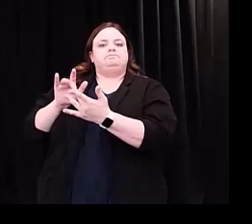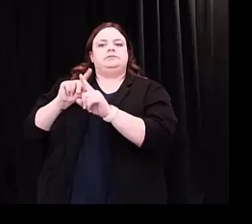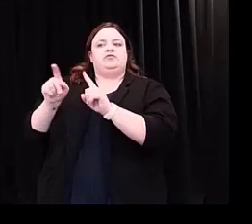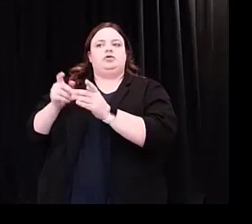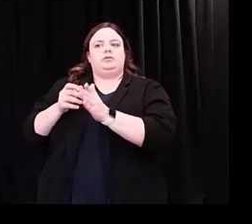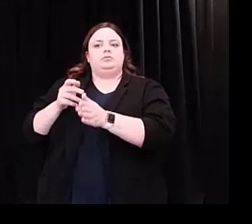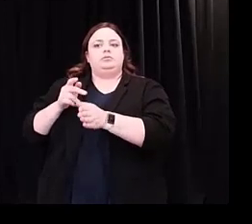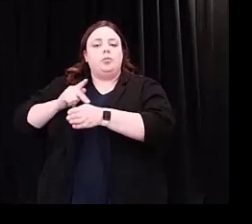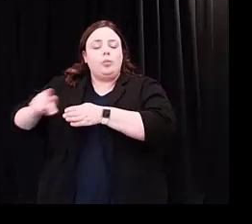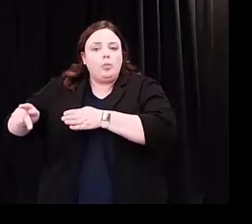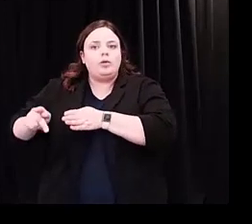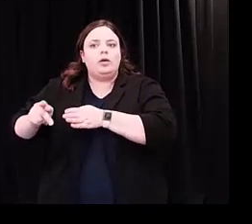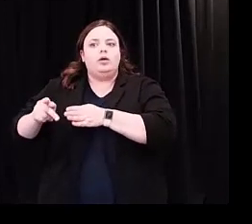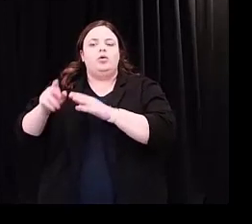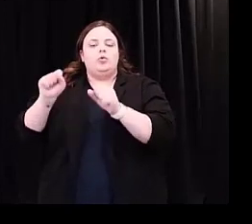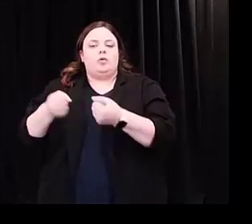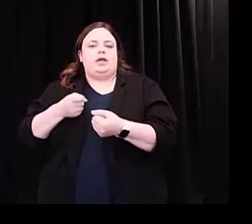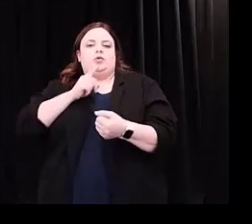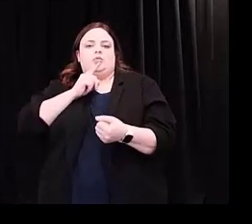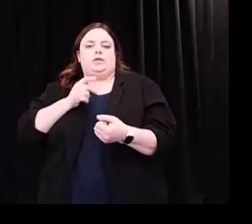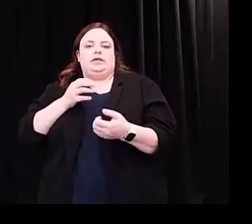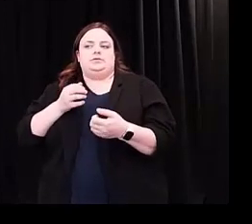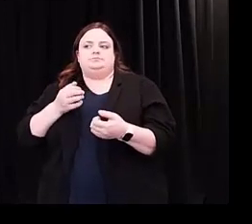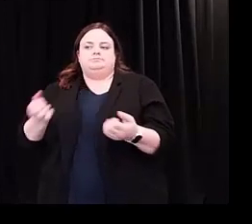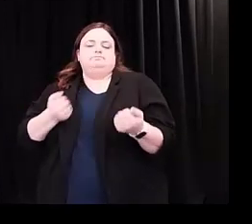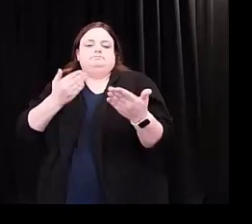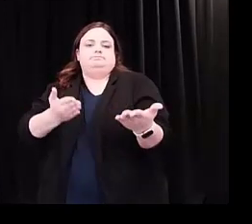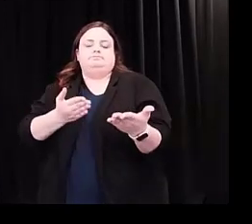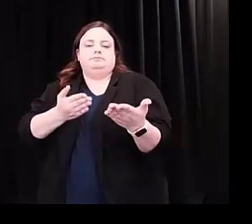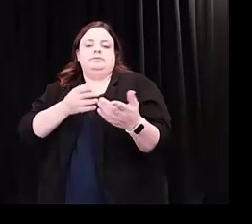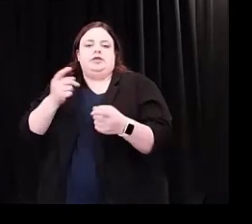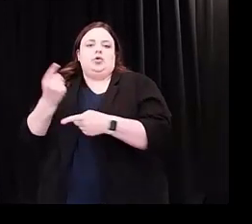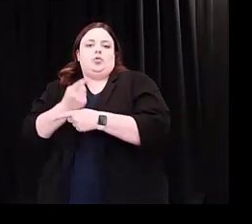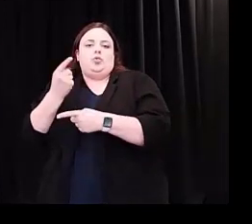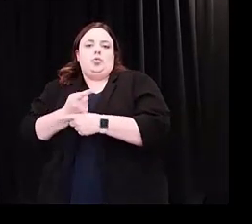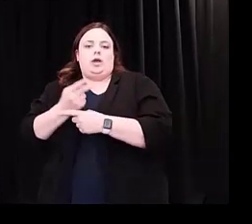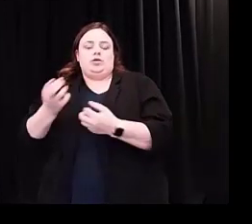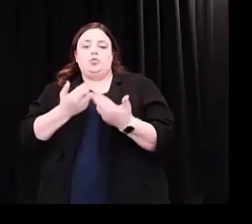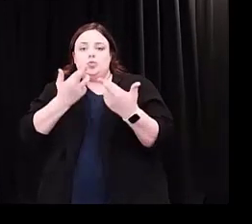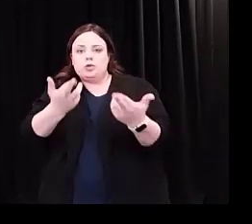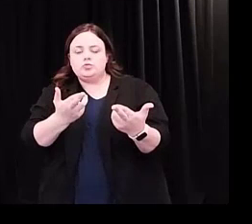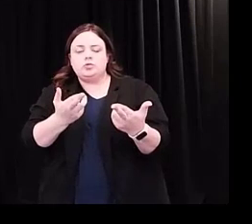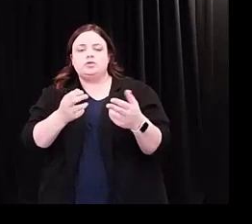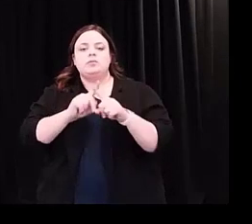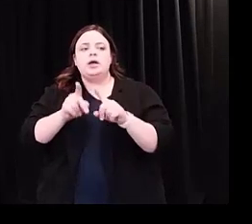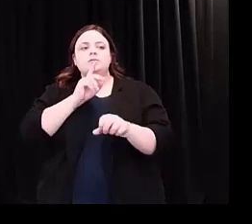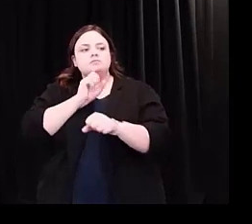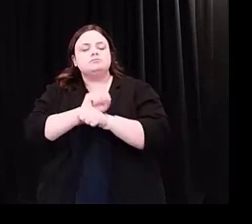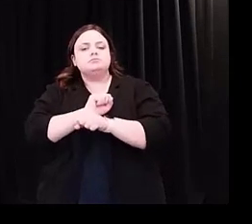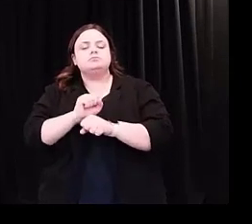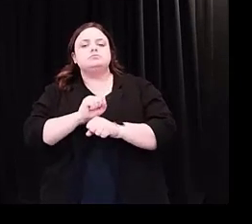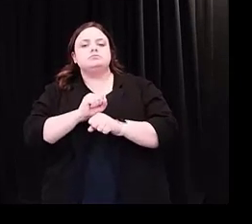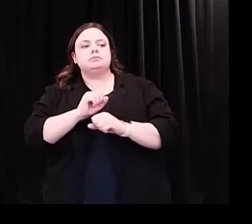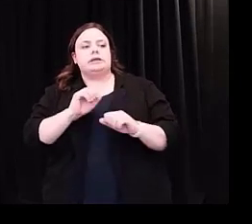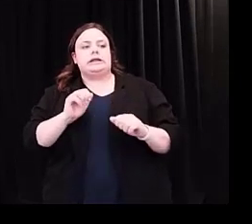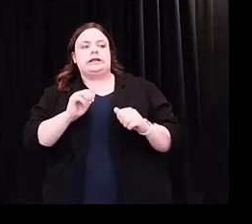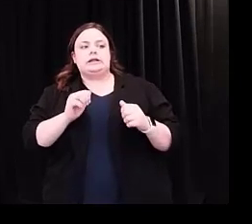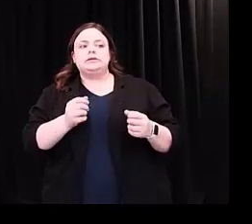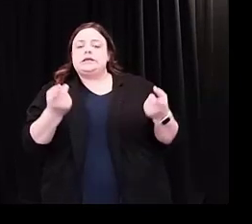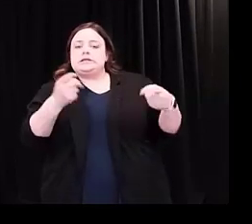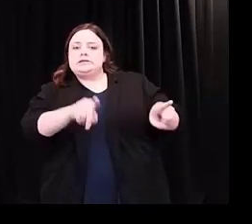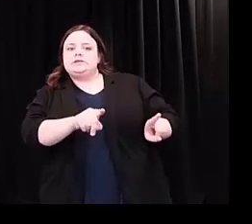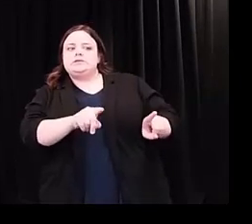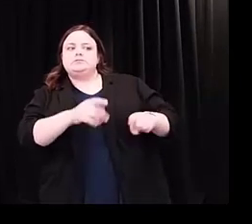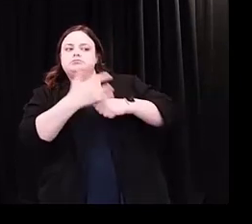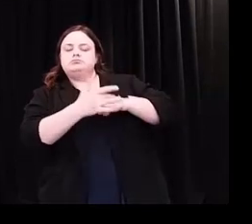the right resource for that. But yeah, it does exist out there. There's some really good quality training